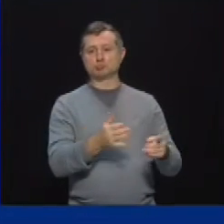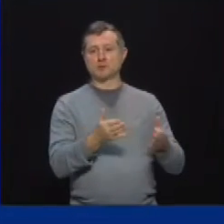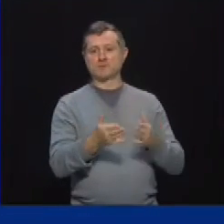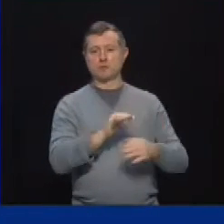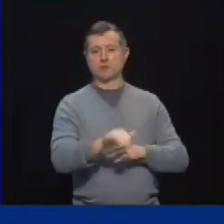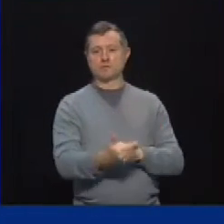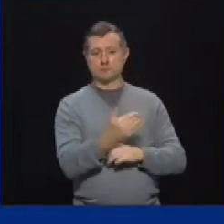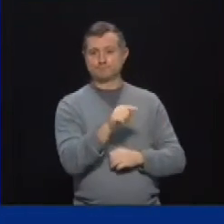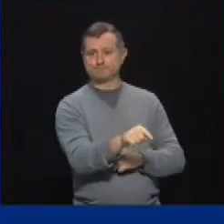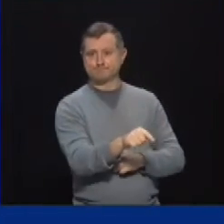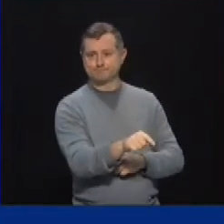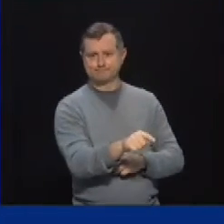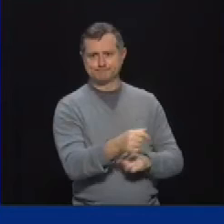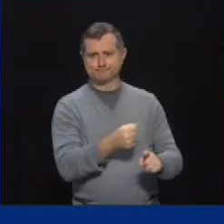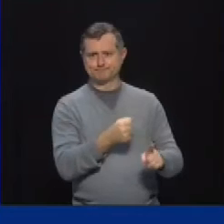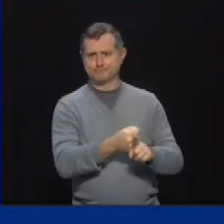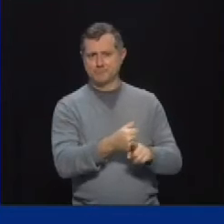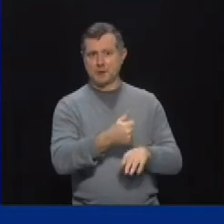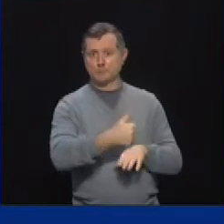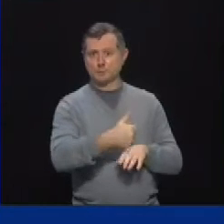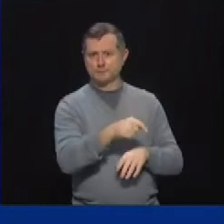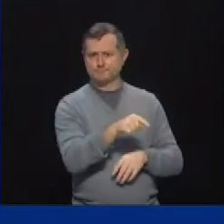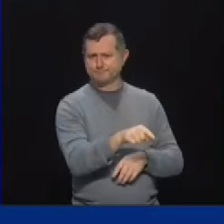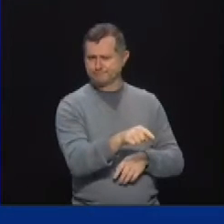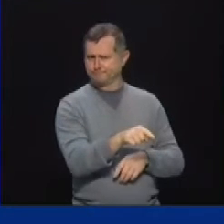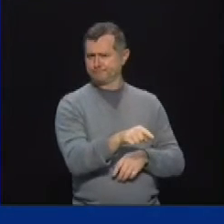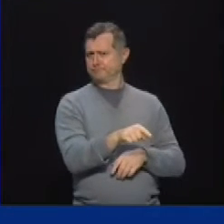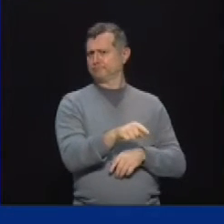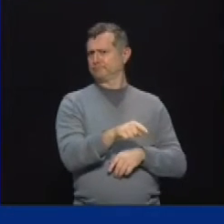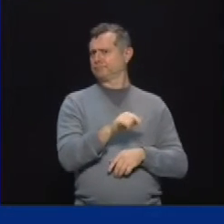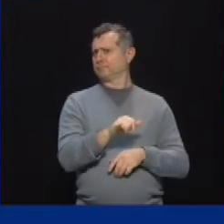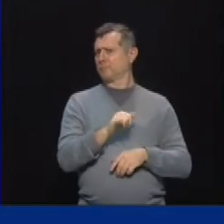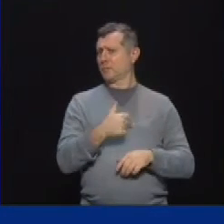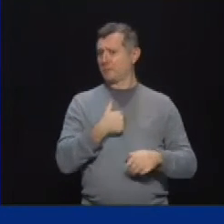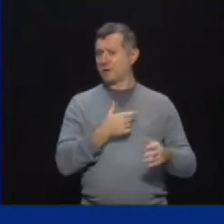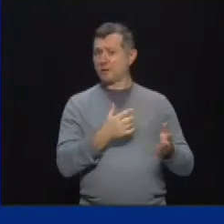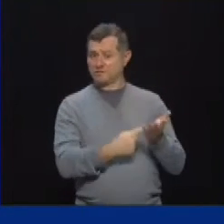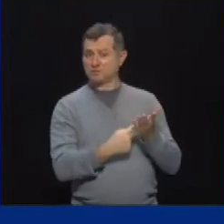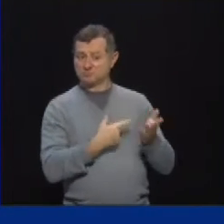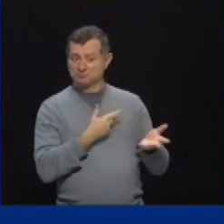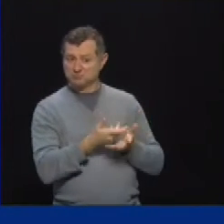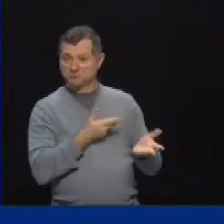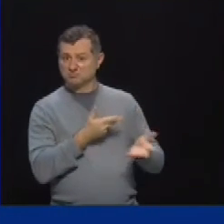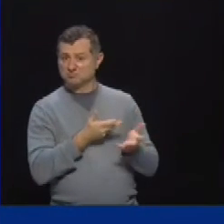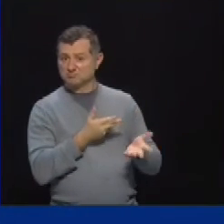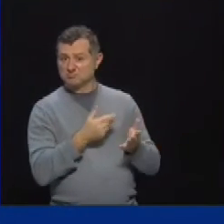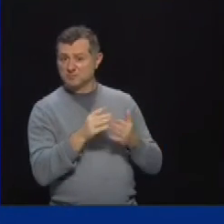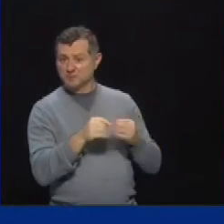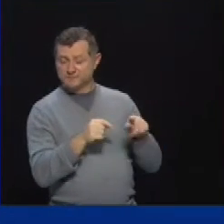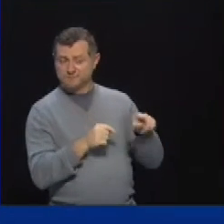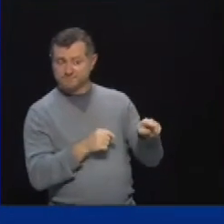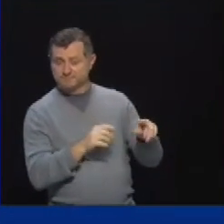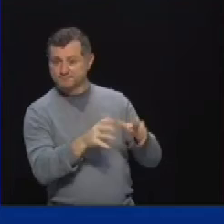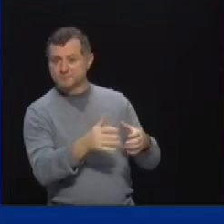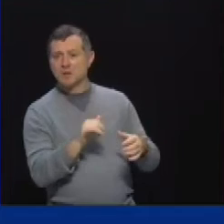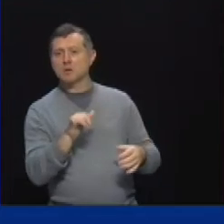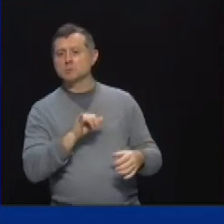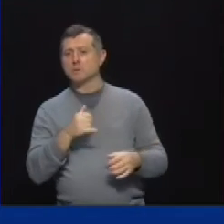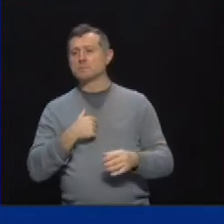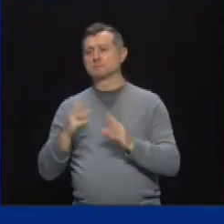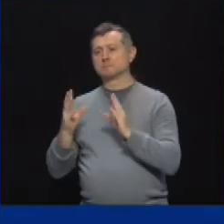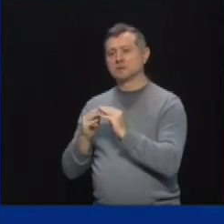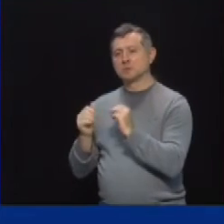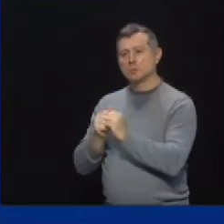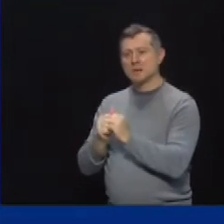affecting the commute. So I've had meetings with our leadership there. And I also am meeting with leadership of the